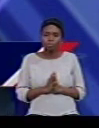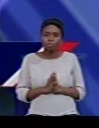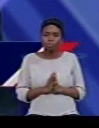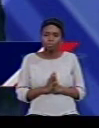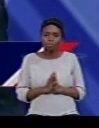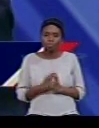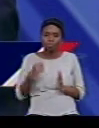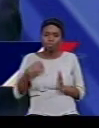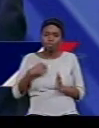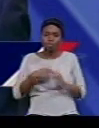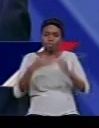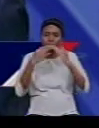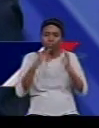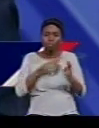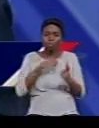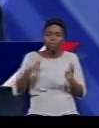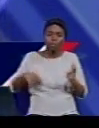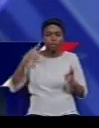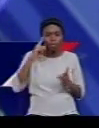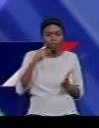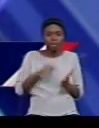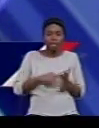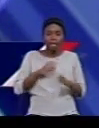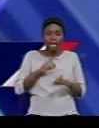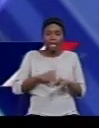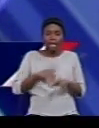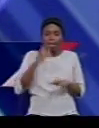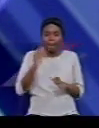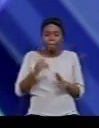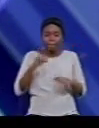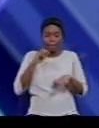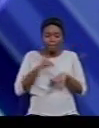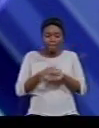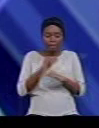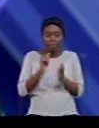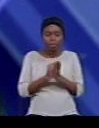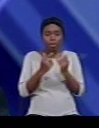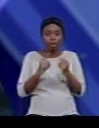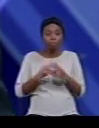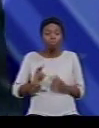We thank the Lord for this timely message that came to us.